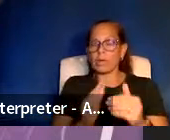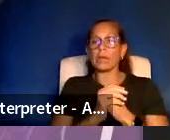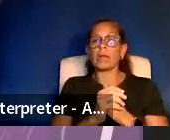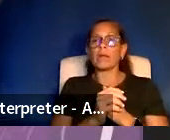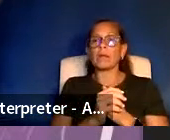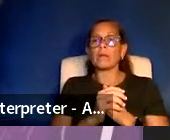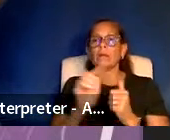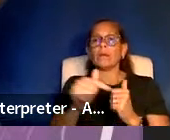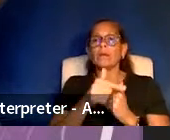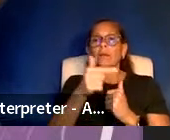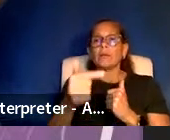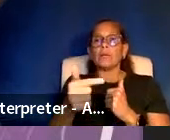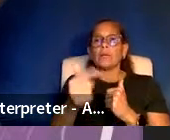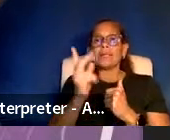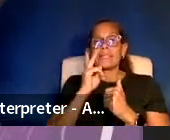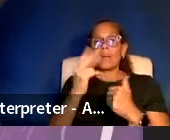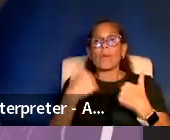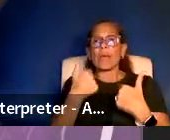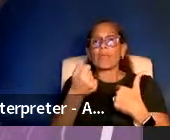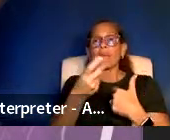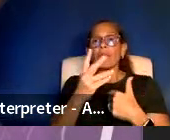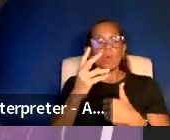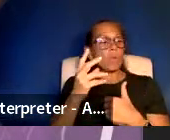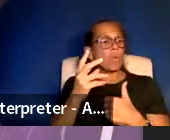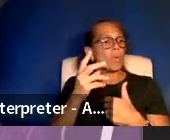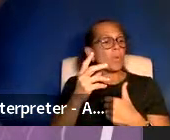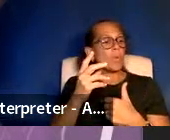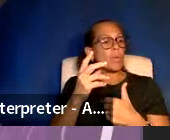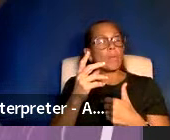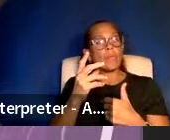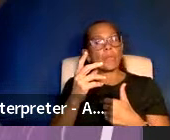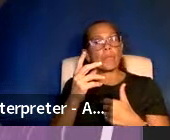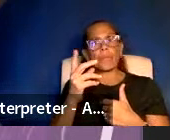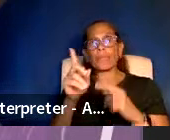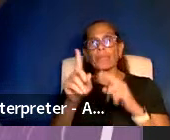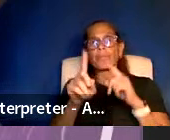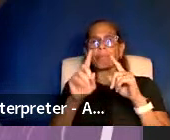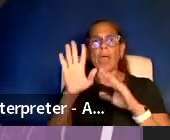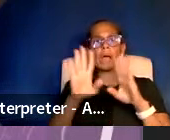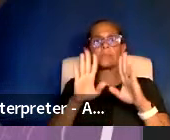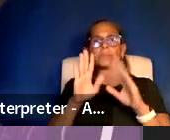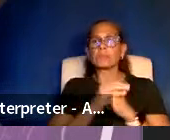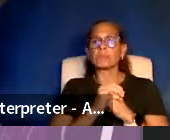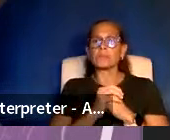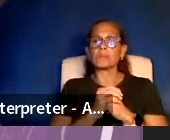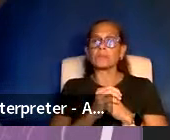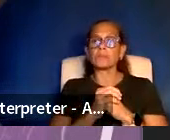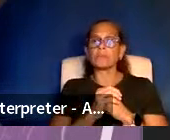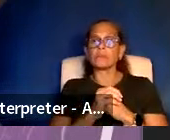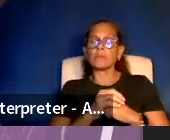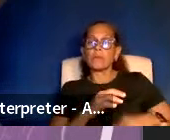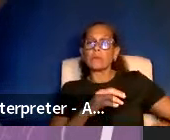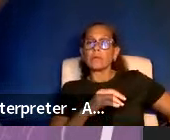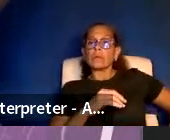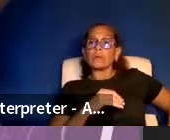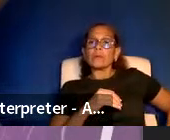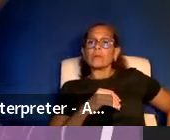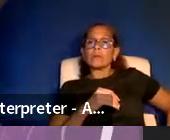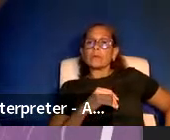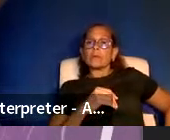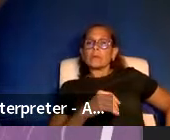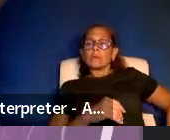want to hand it off now to, I'm seeing that we have a couple of hands up here, and maybe I could get a little help by the team